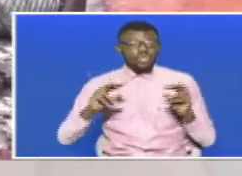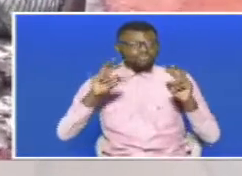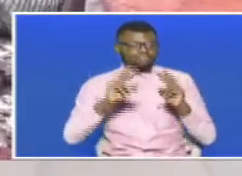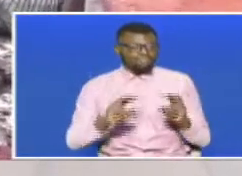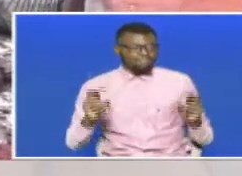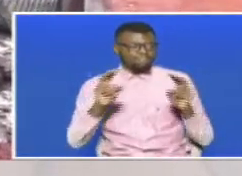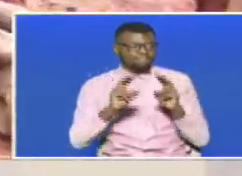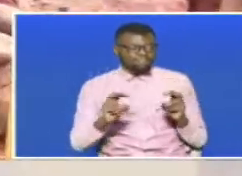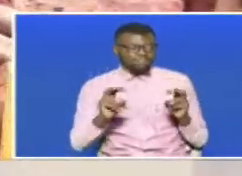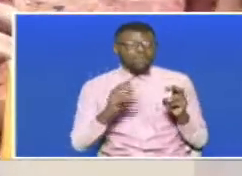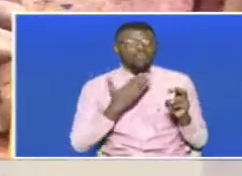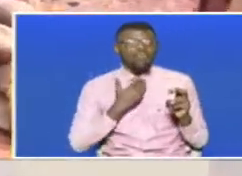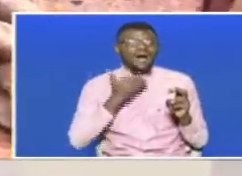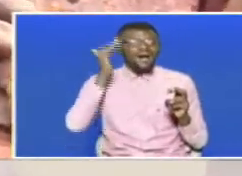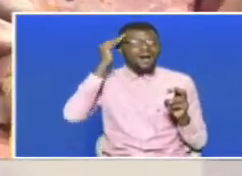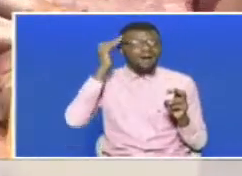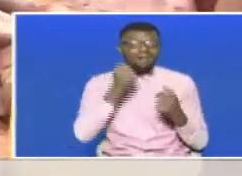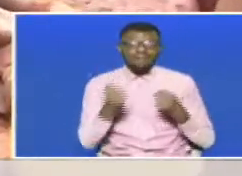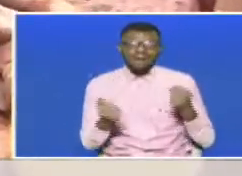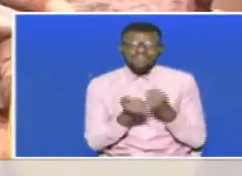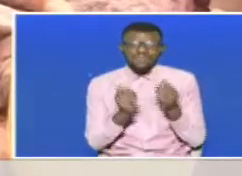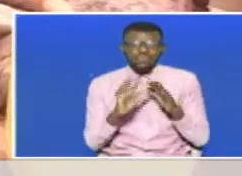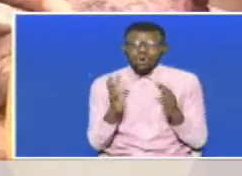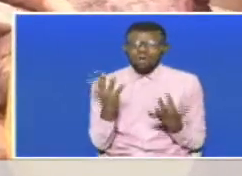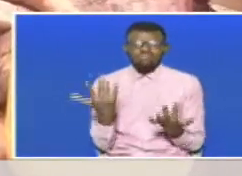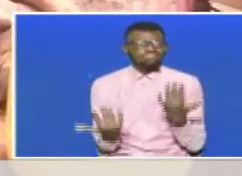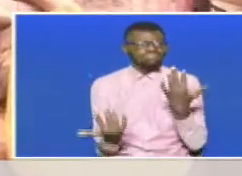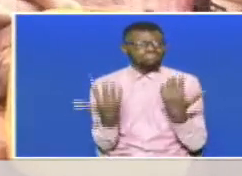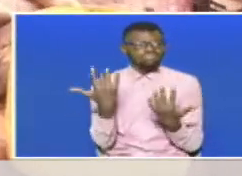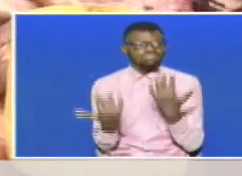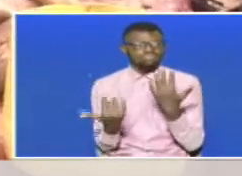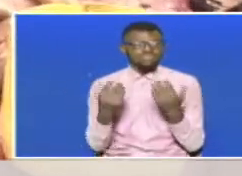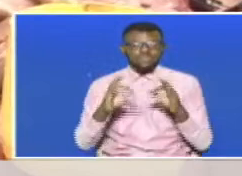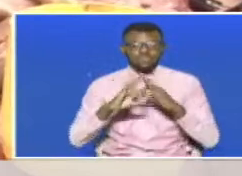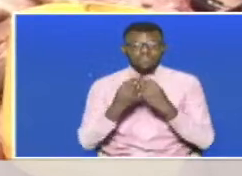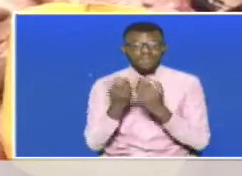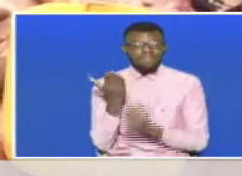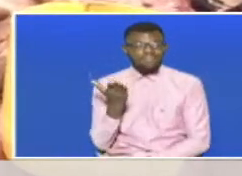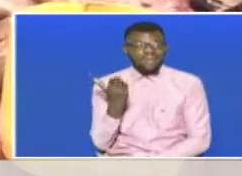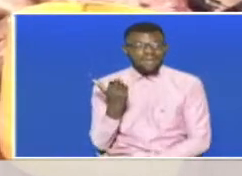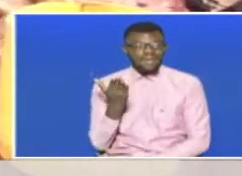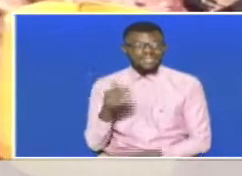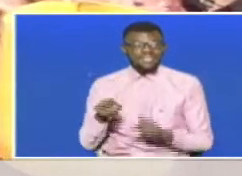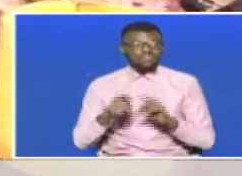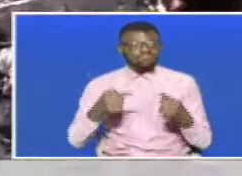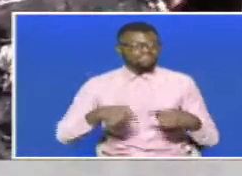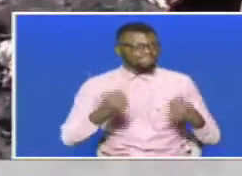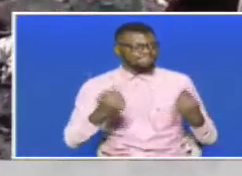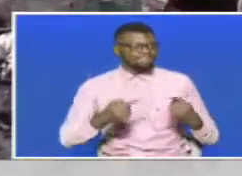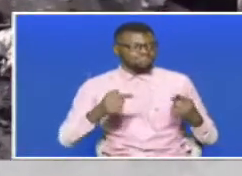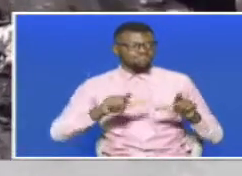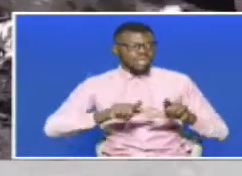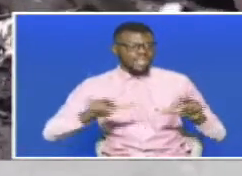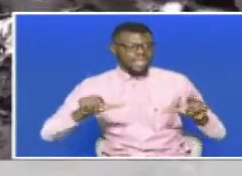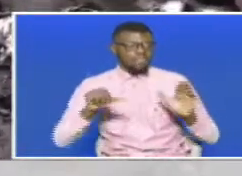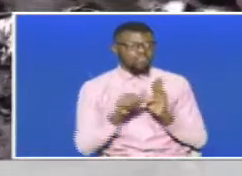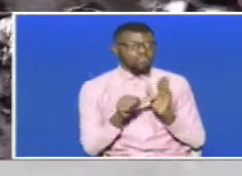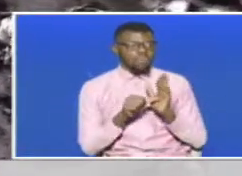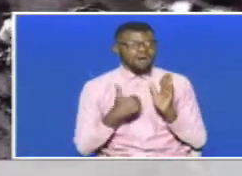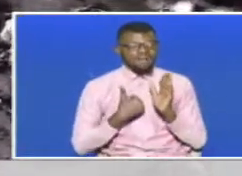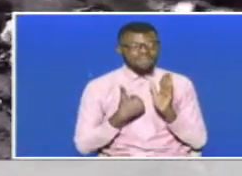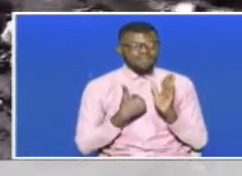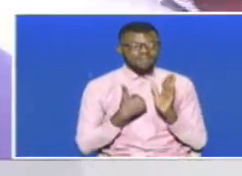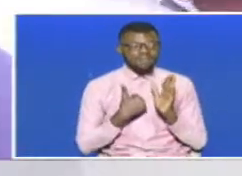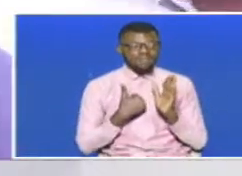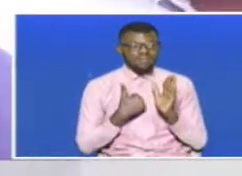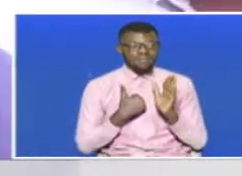bado unaendelea kubainisha kilichosababisha moto huo, ila familia hiyo imekuwa pia na mzozo wa shamba. So far we have one